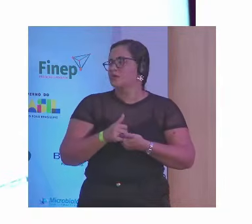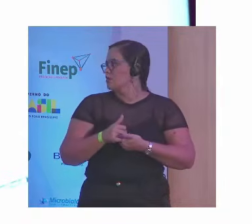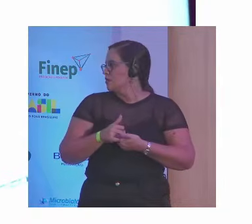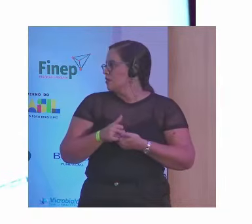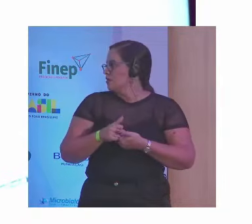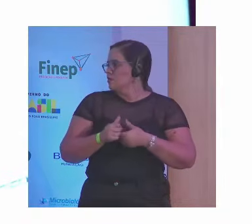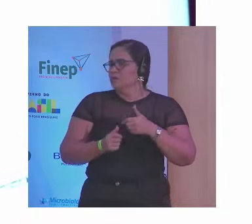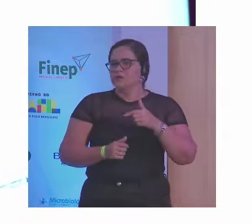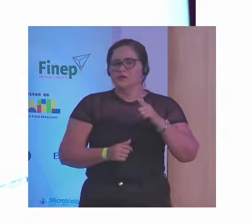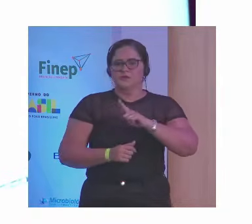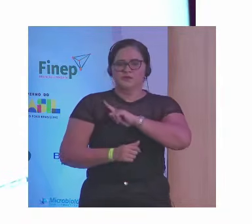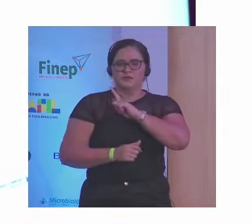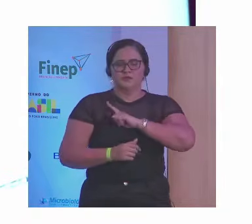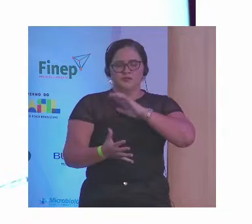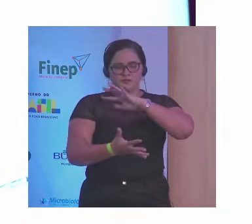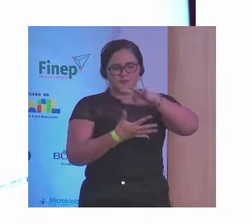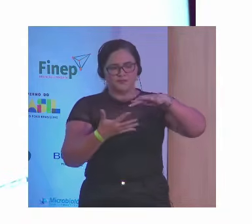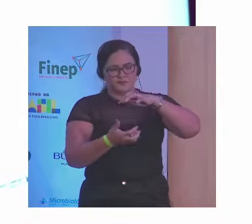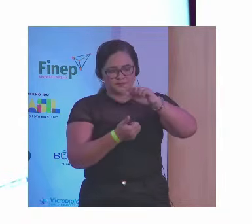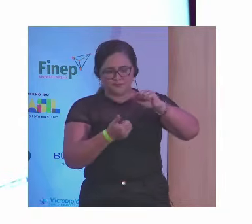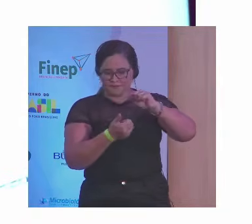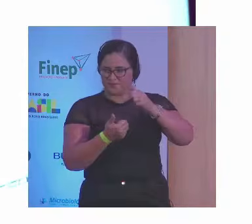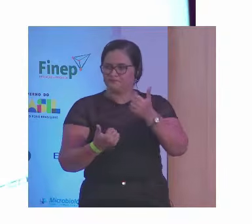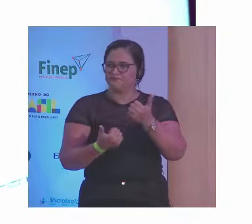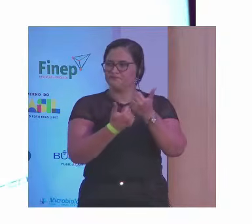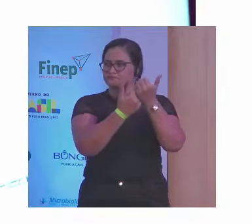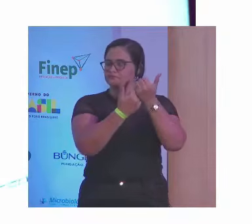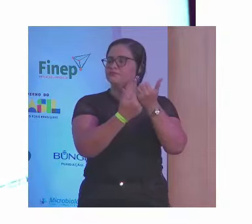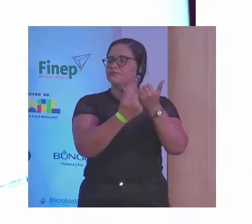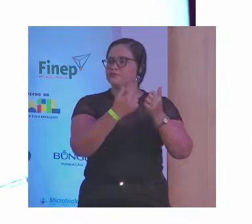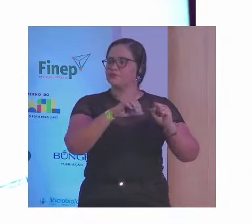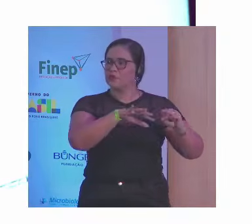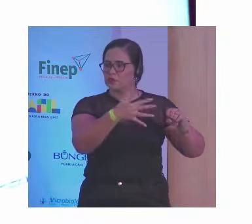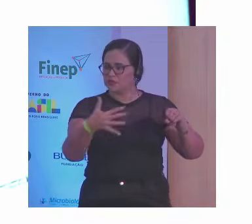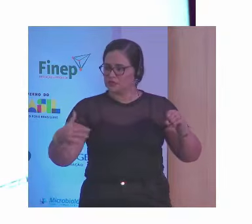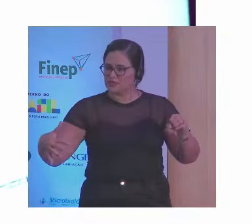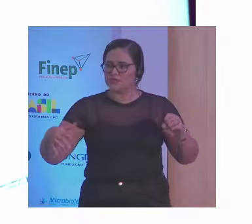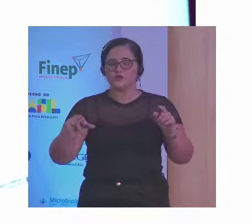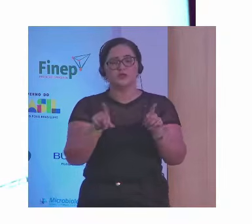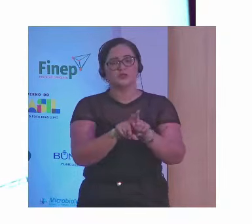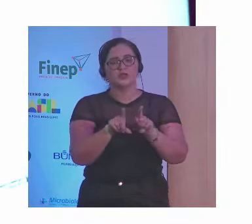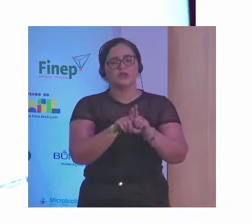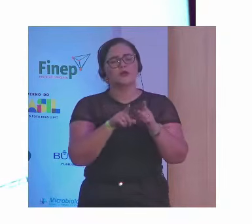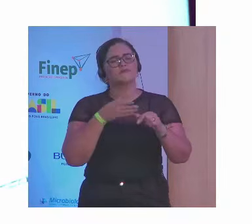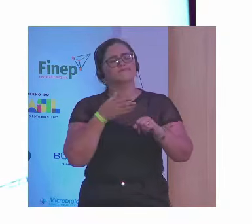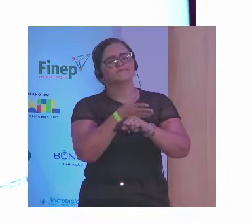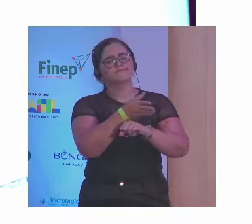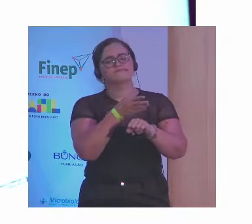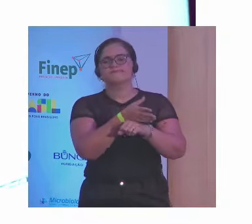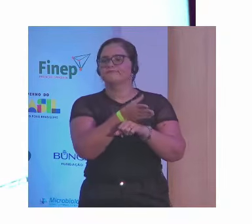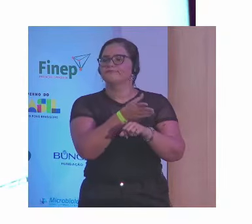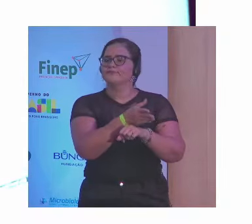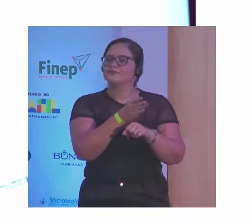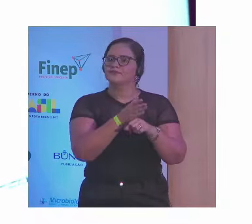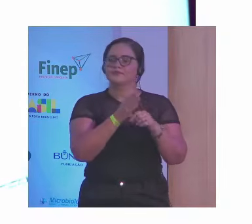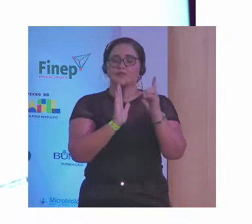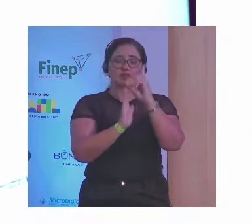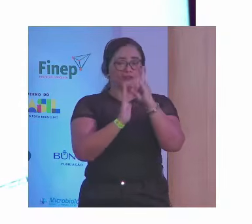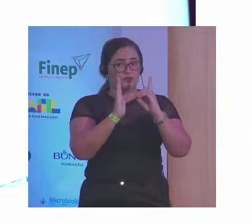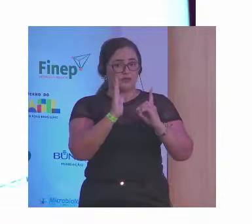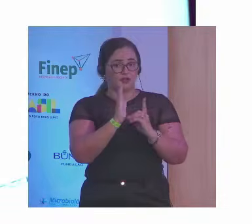governance. He is also actively engaged in the UN Decade of Ocean